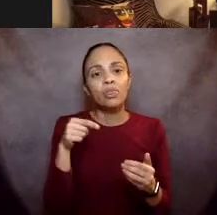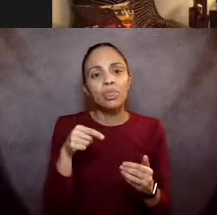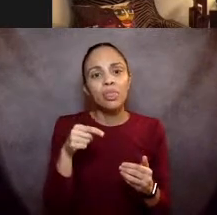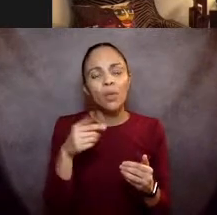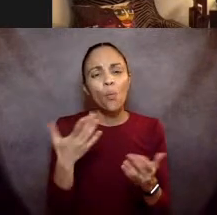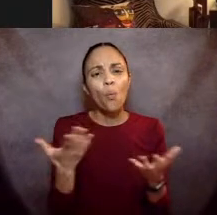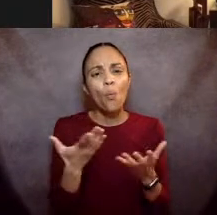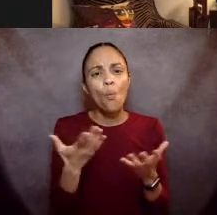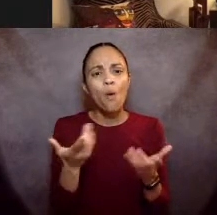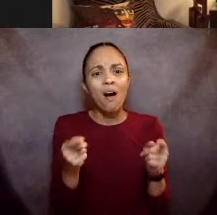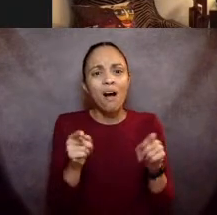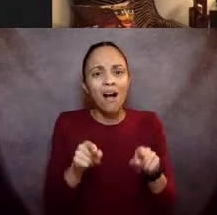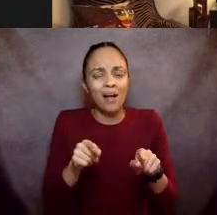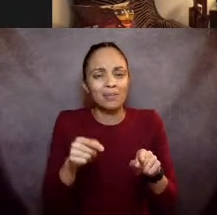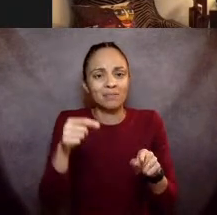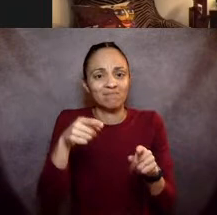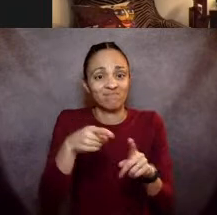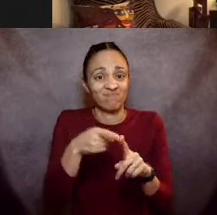is